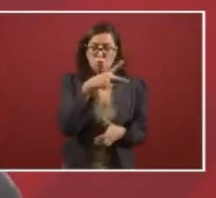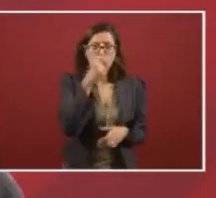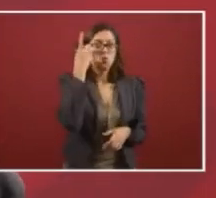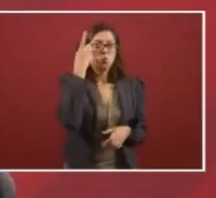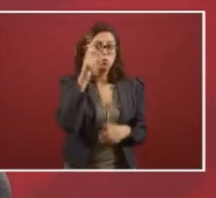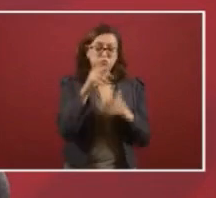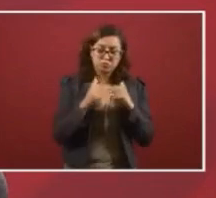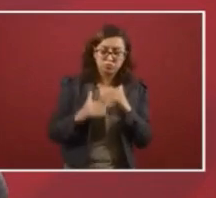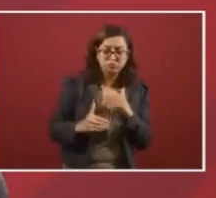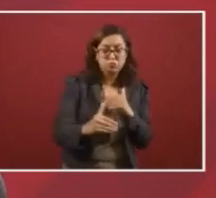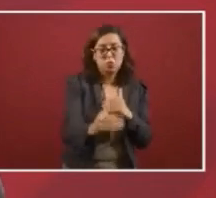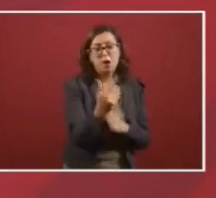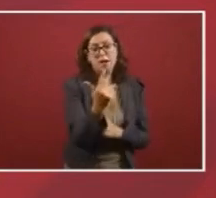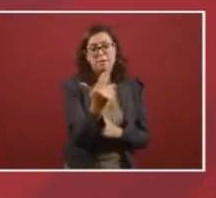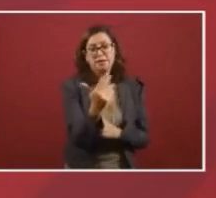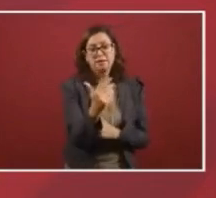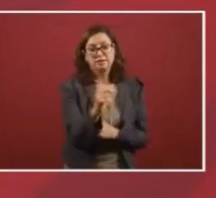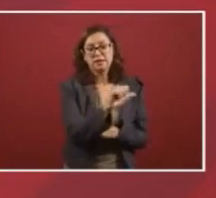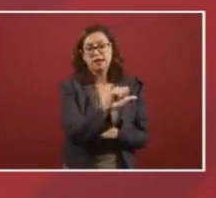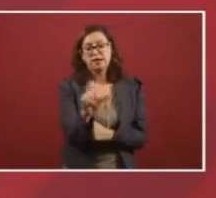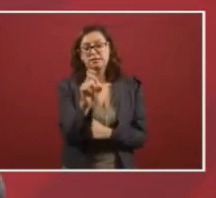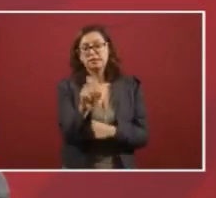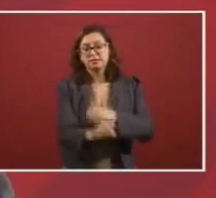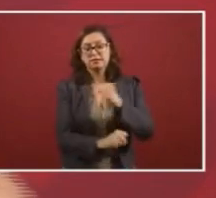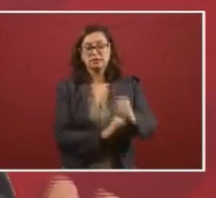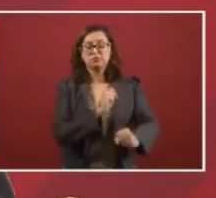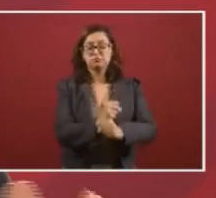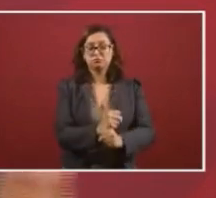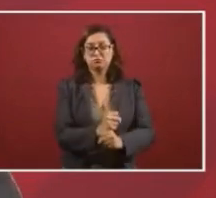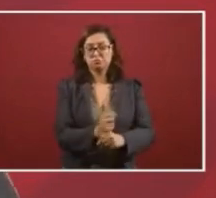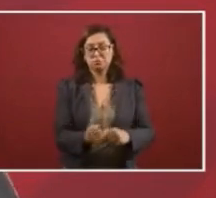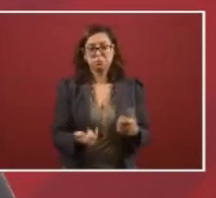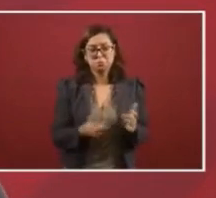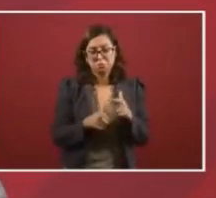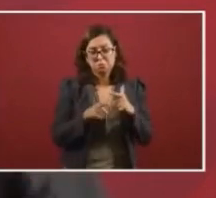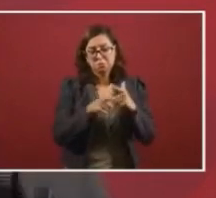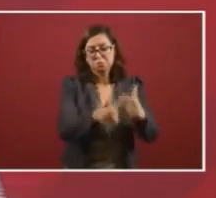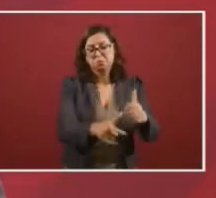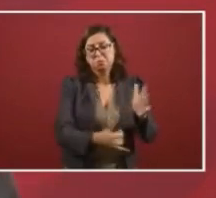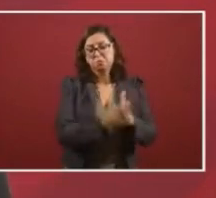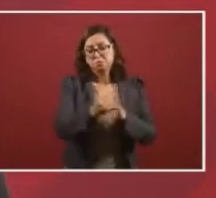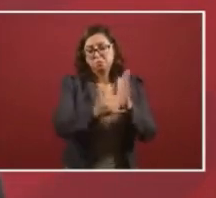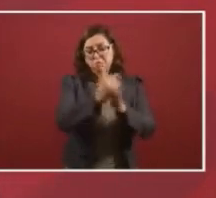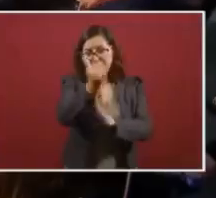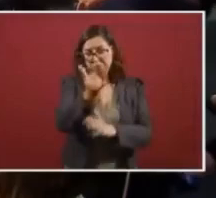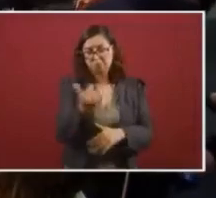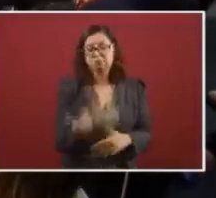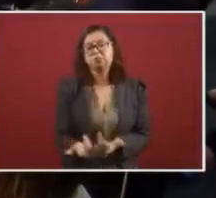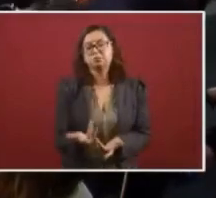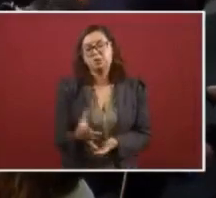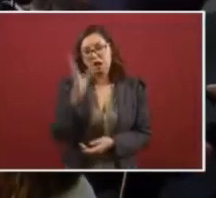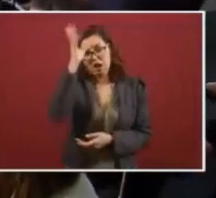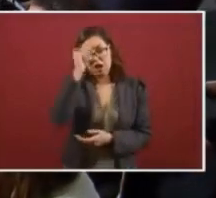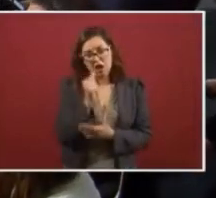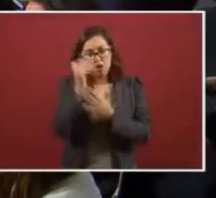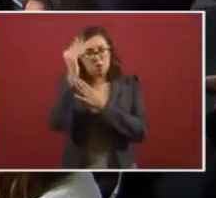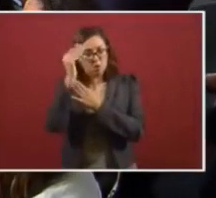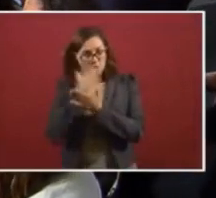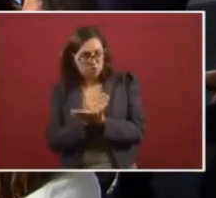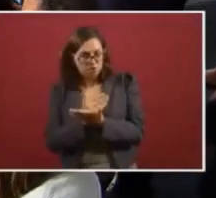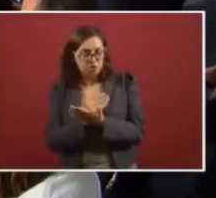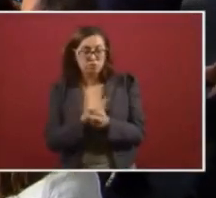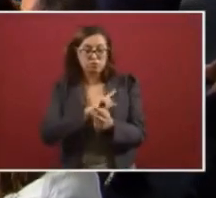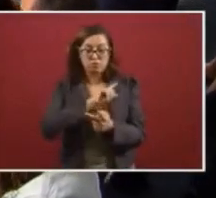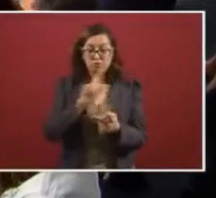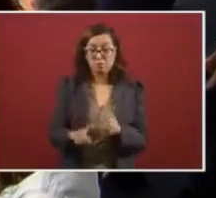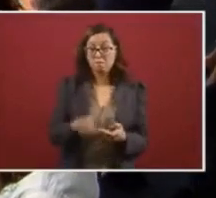gas ducts which belongs to them. It can last for about 30 years. And the tariff is